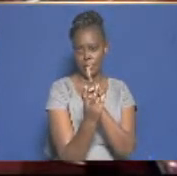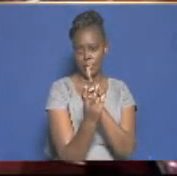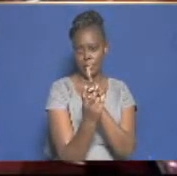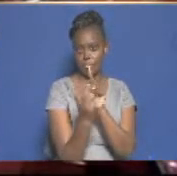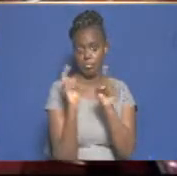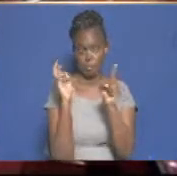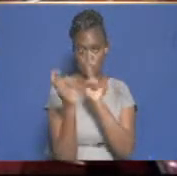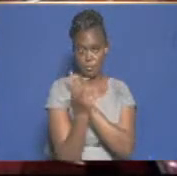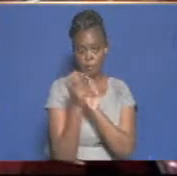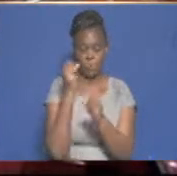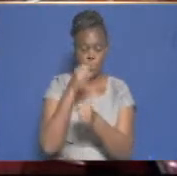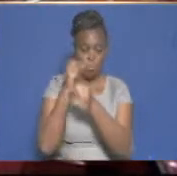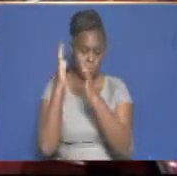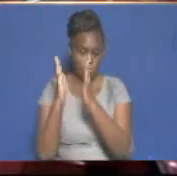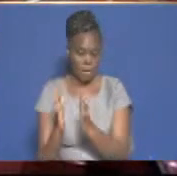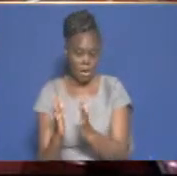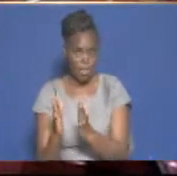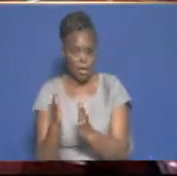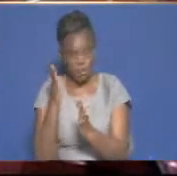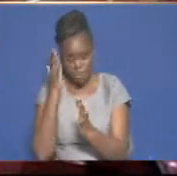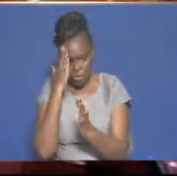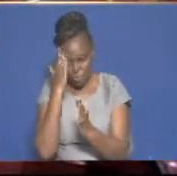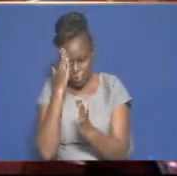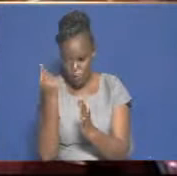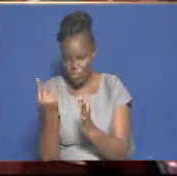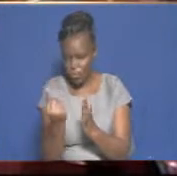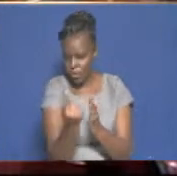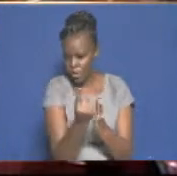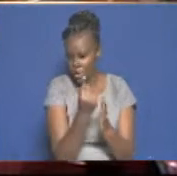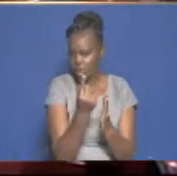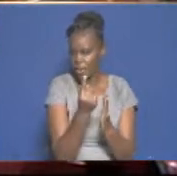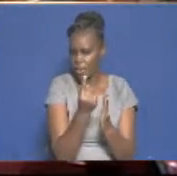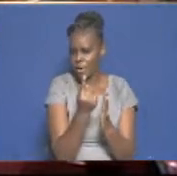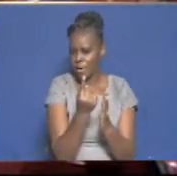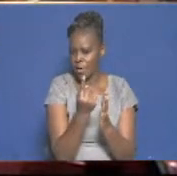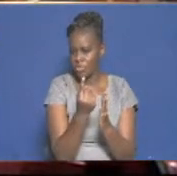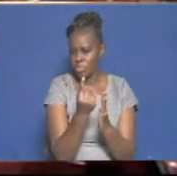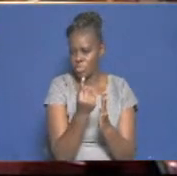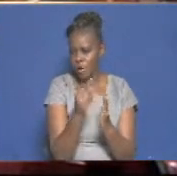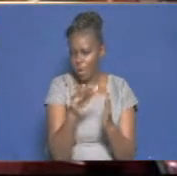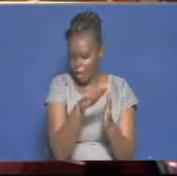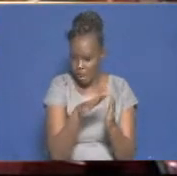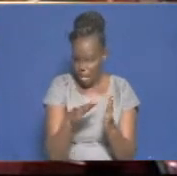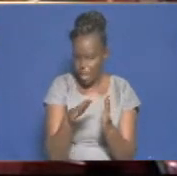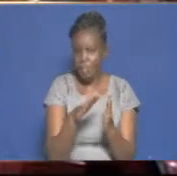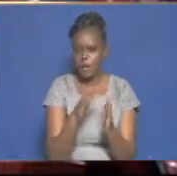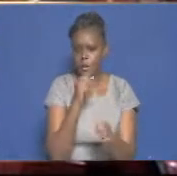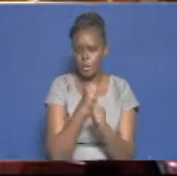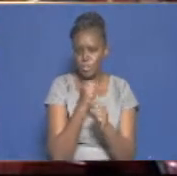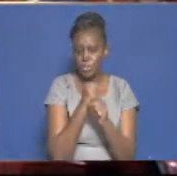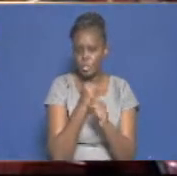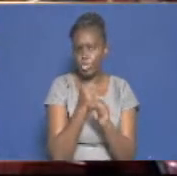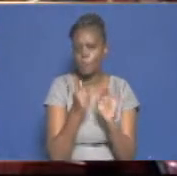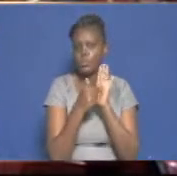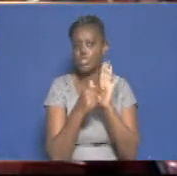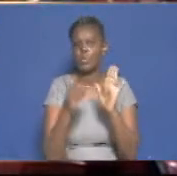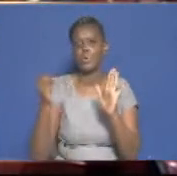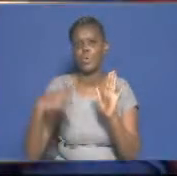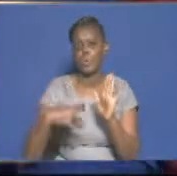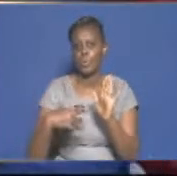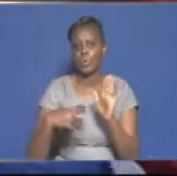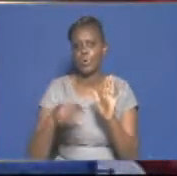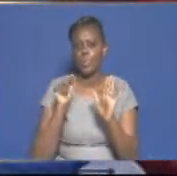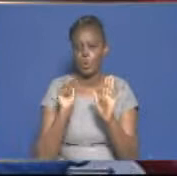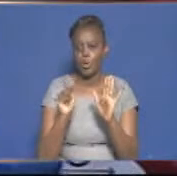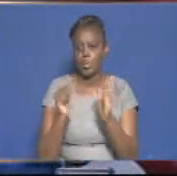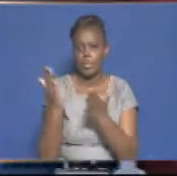of workers, you know, every job must have a job description. And then the job description is the one that leads